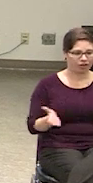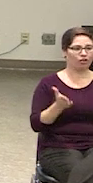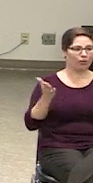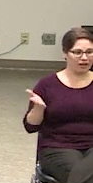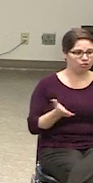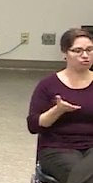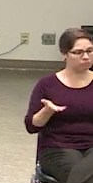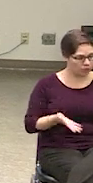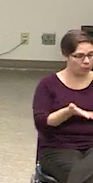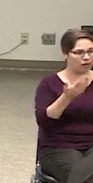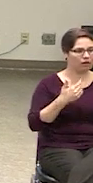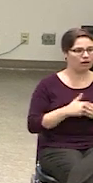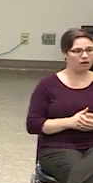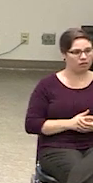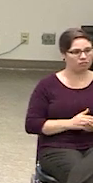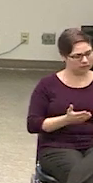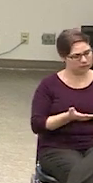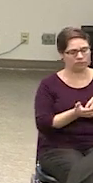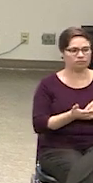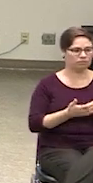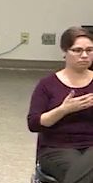up and step back when we need to.